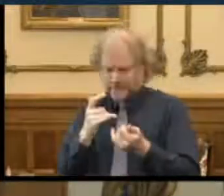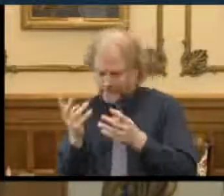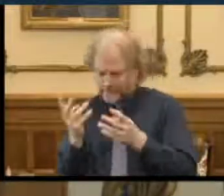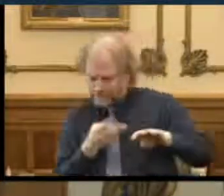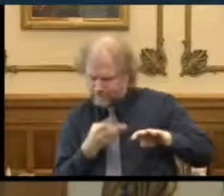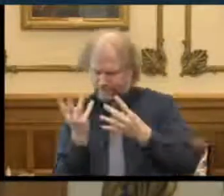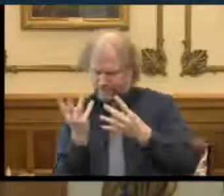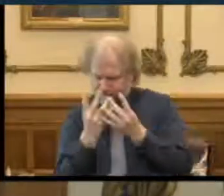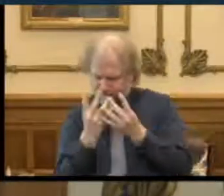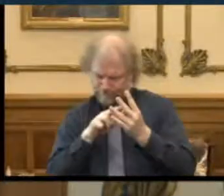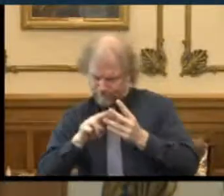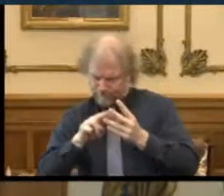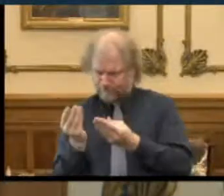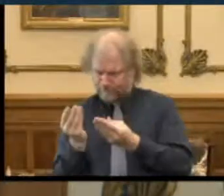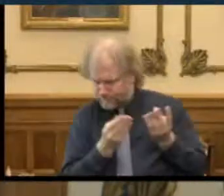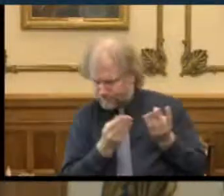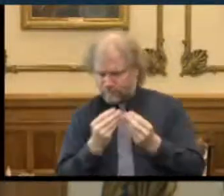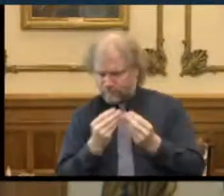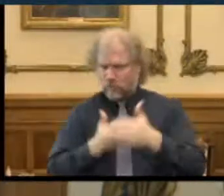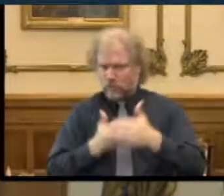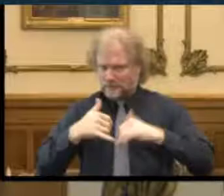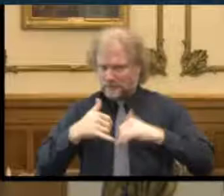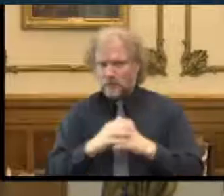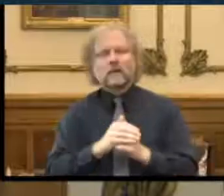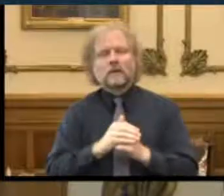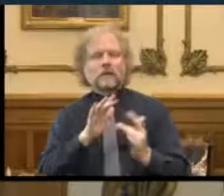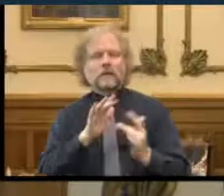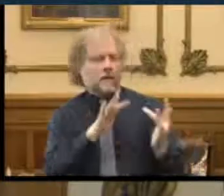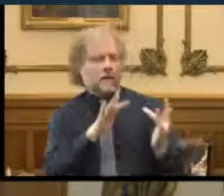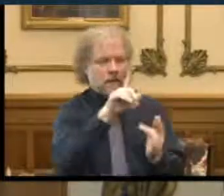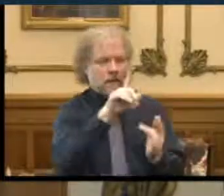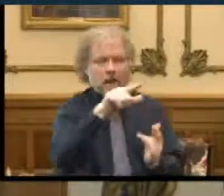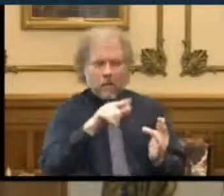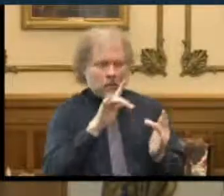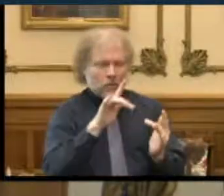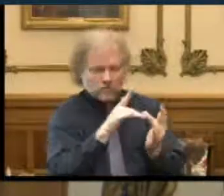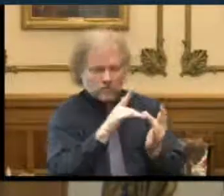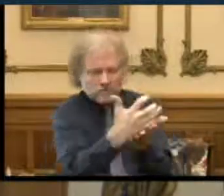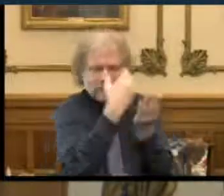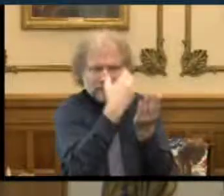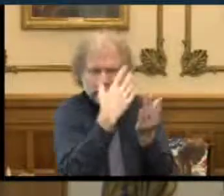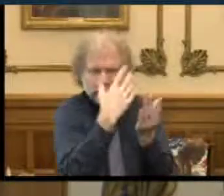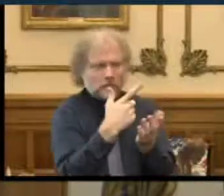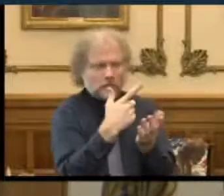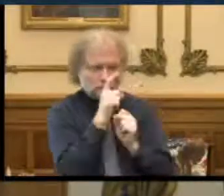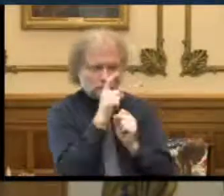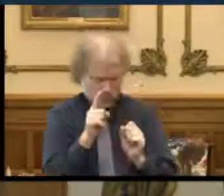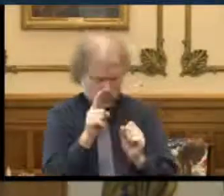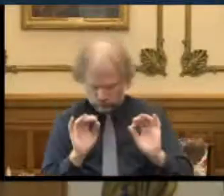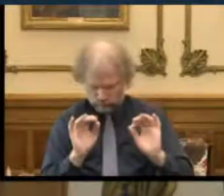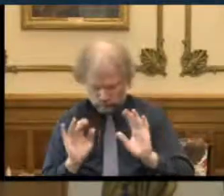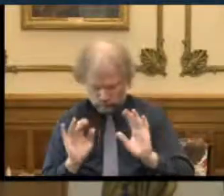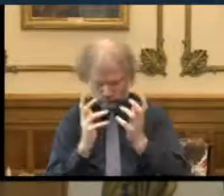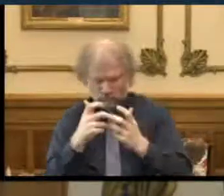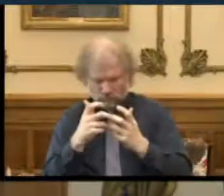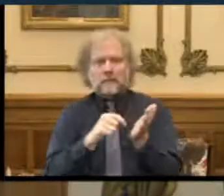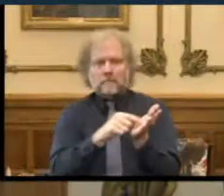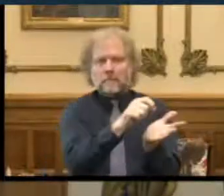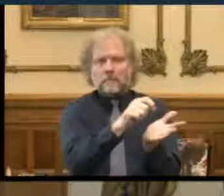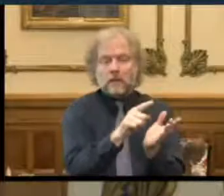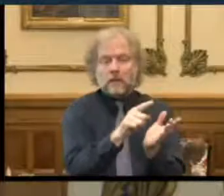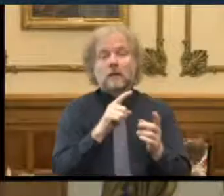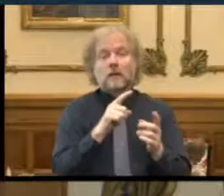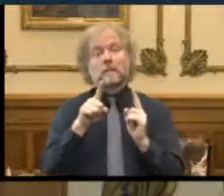and processing them and following up with landlords to get the information that we need so that we can make the payments. But in